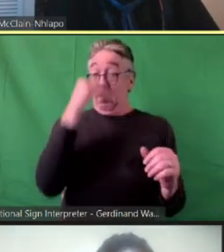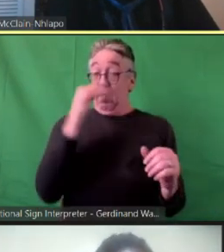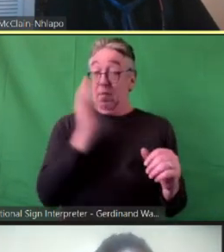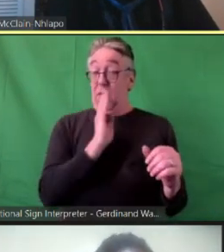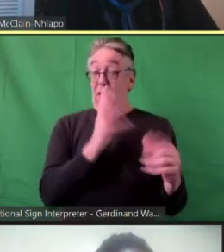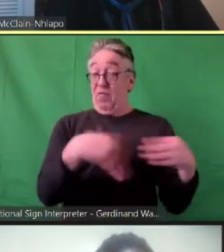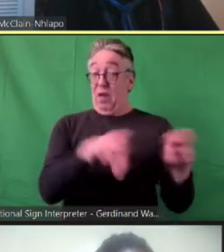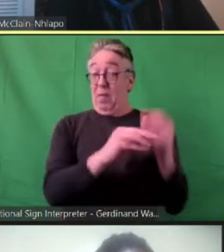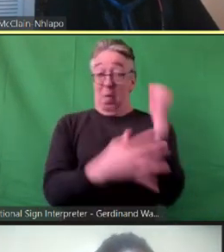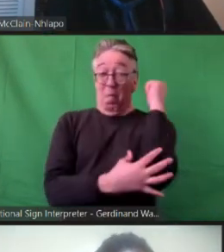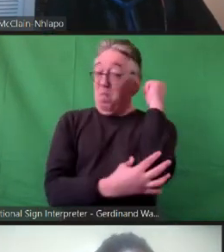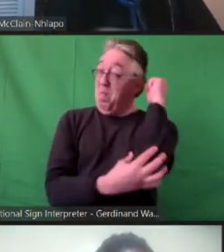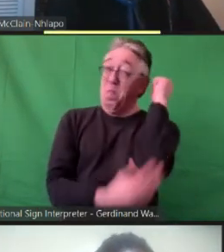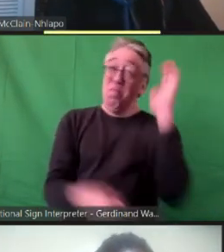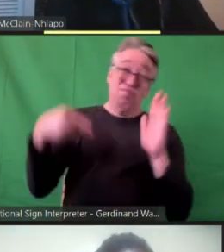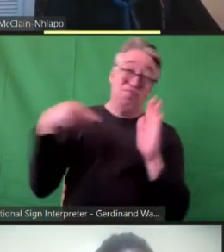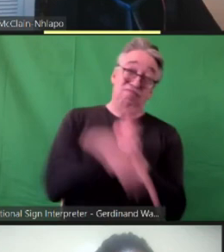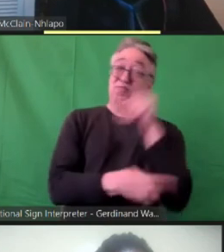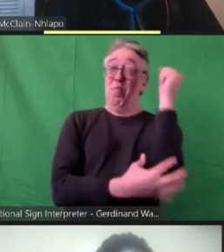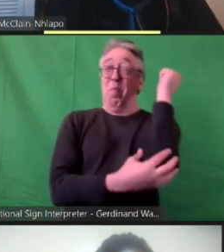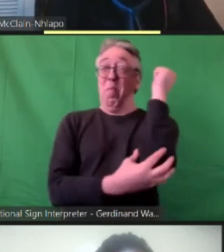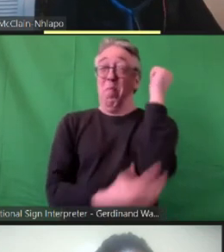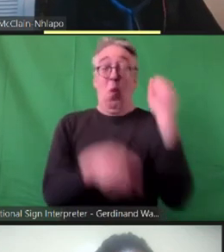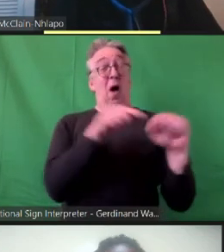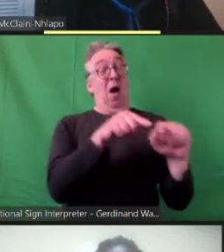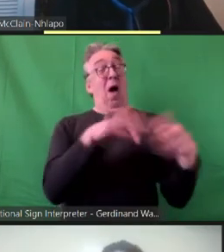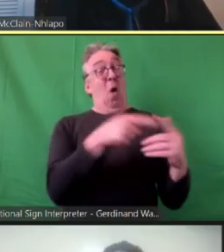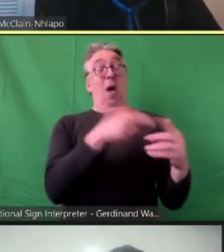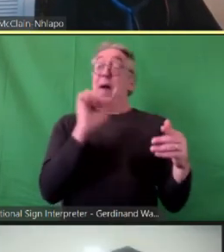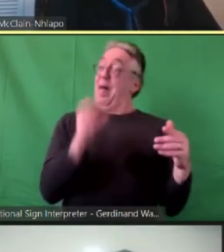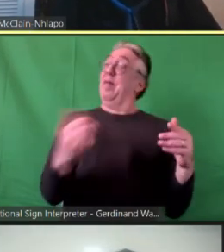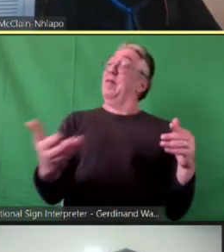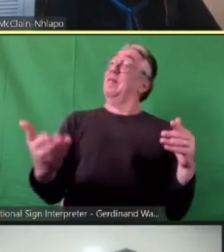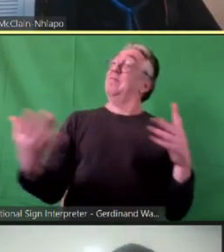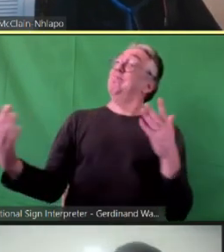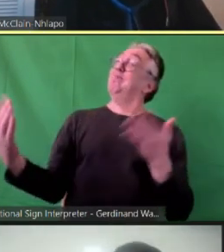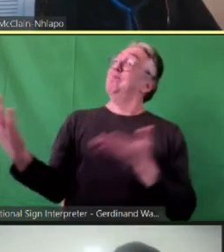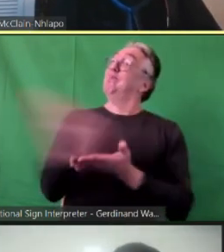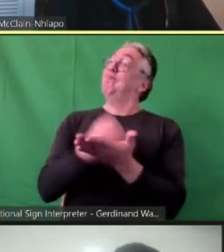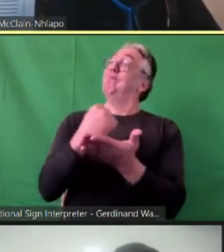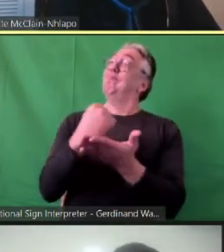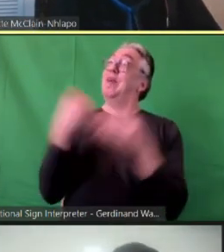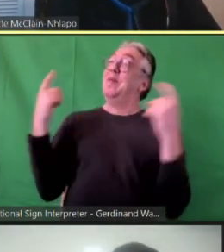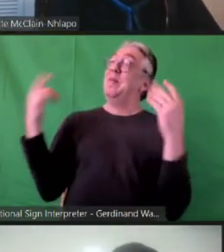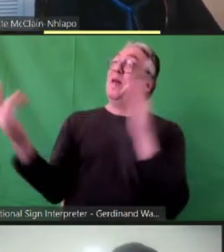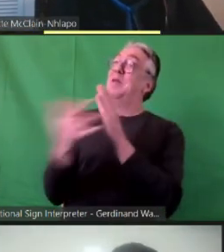from accessible technology? And I'll give you 2 minutes to answer that, Steve, that hugely complex question.